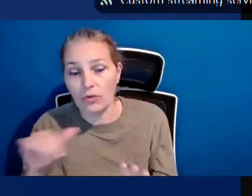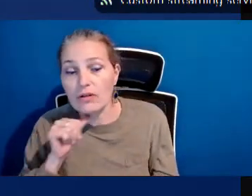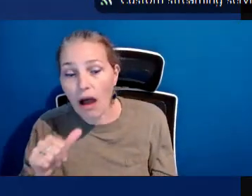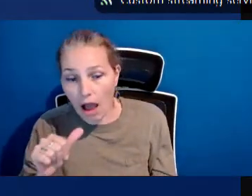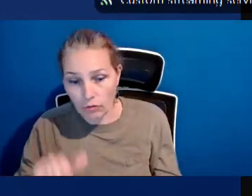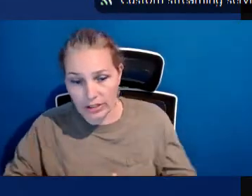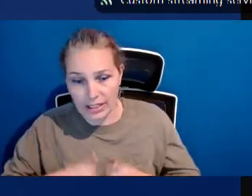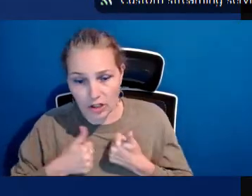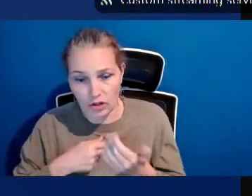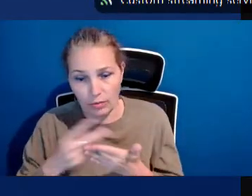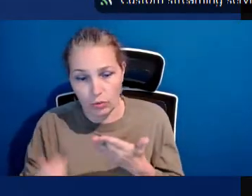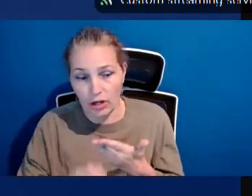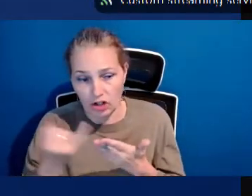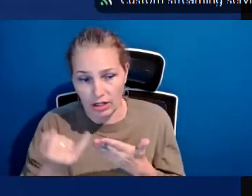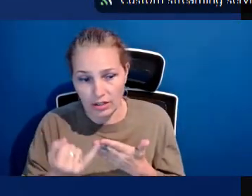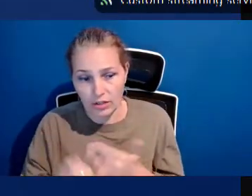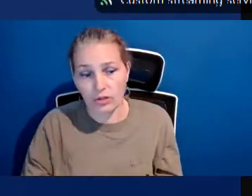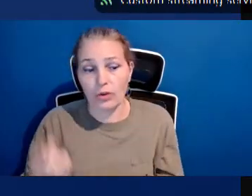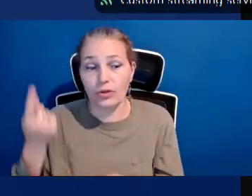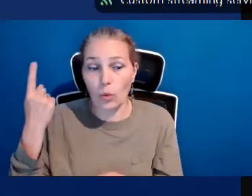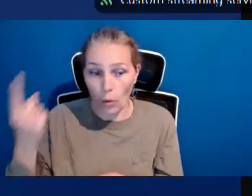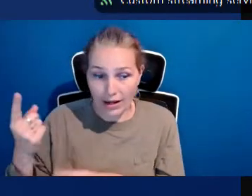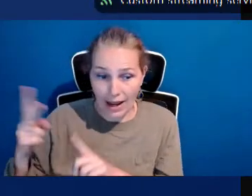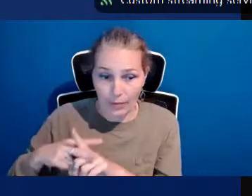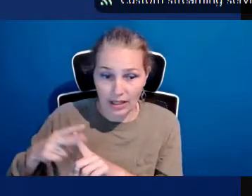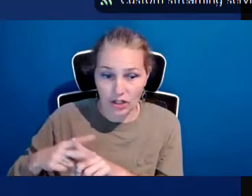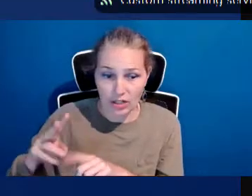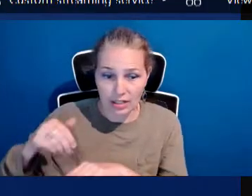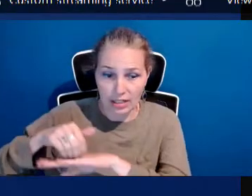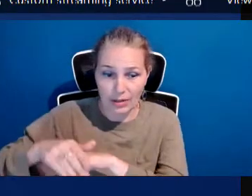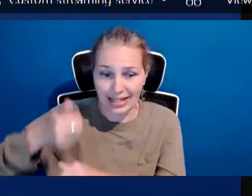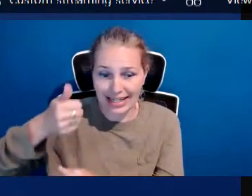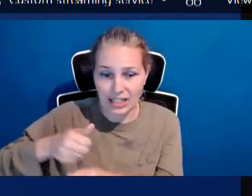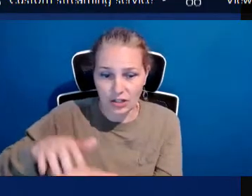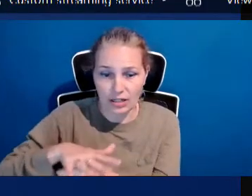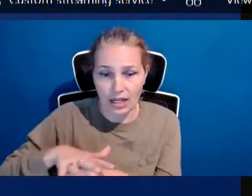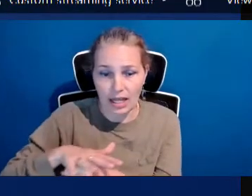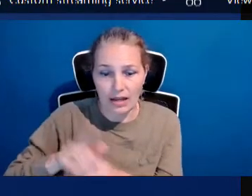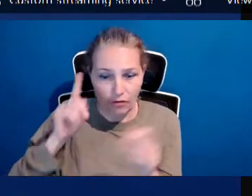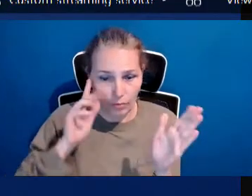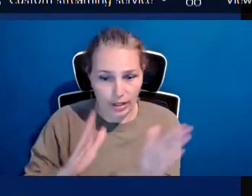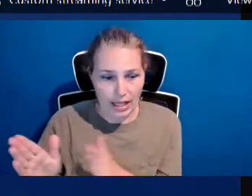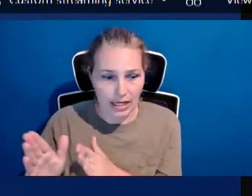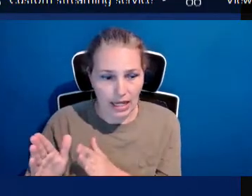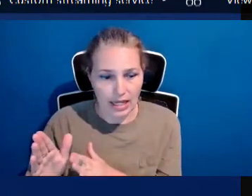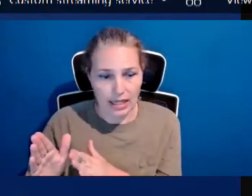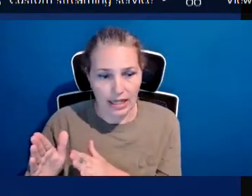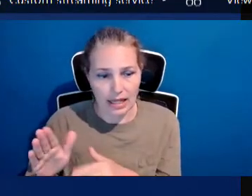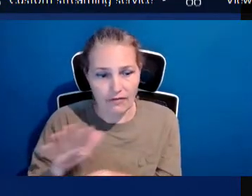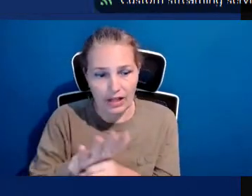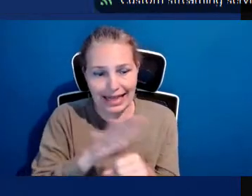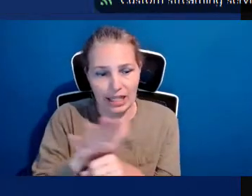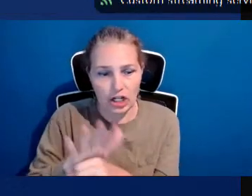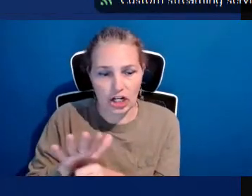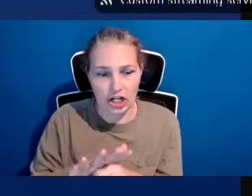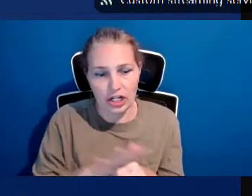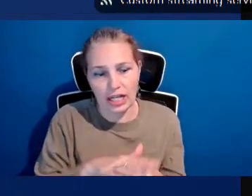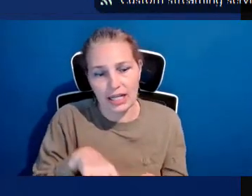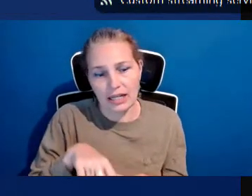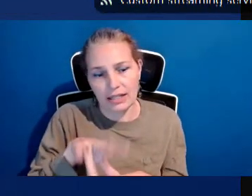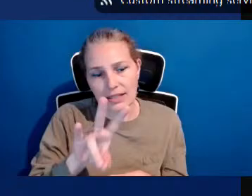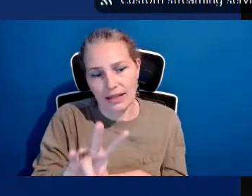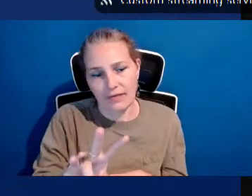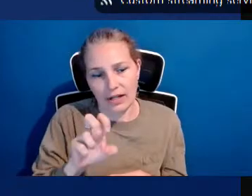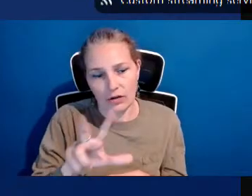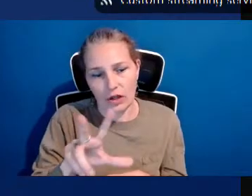planning have cleared 730 zoning reviews. And then when full building plans are prepared and submitted, detailing how the